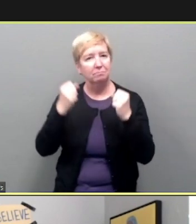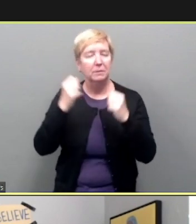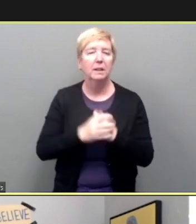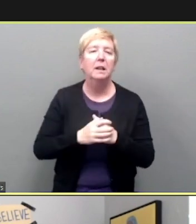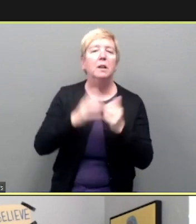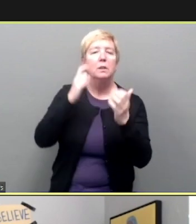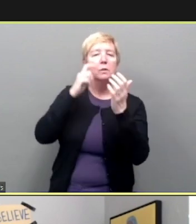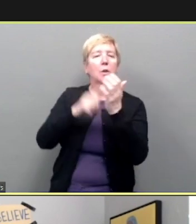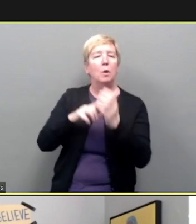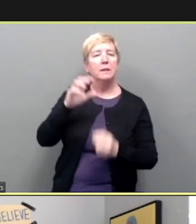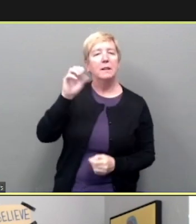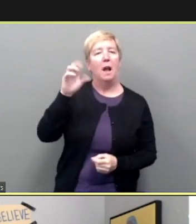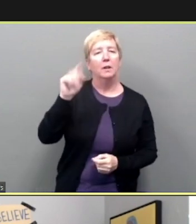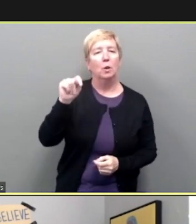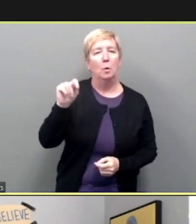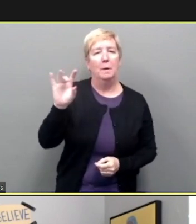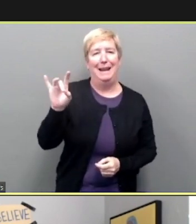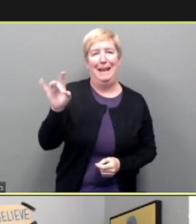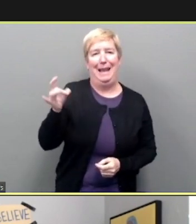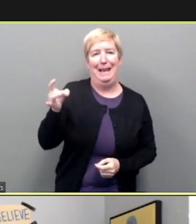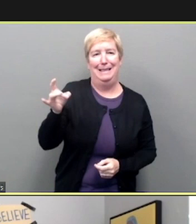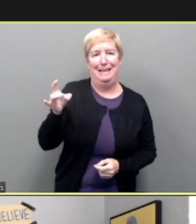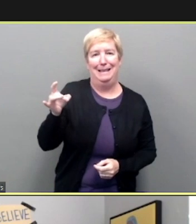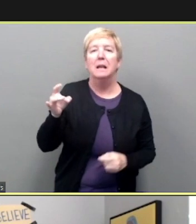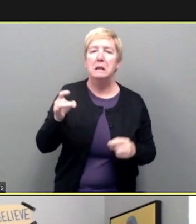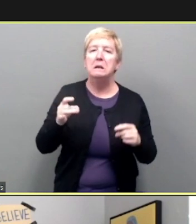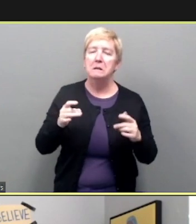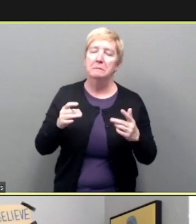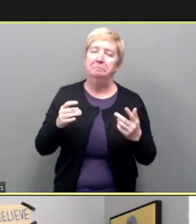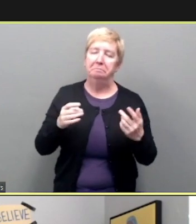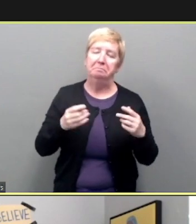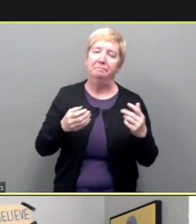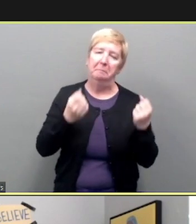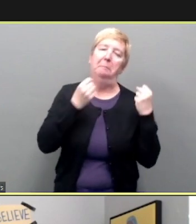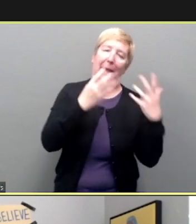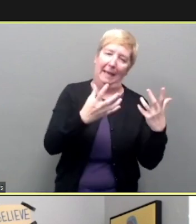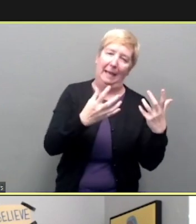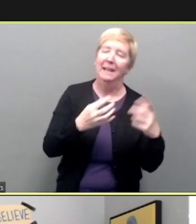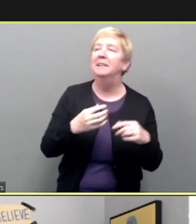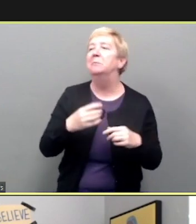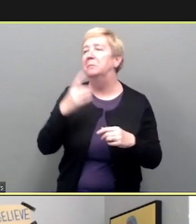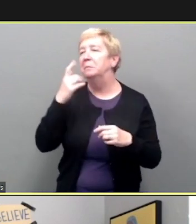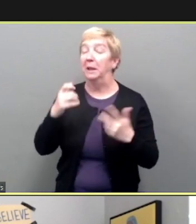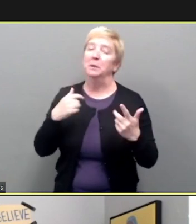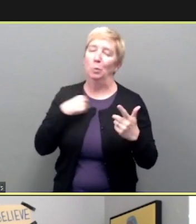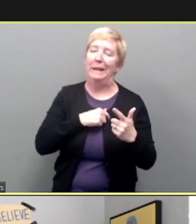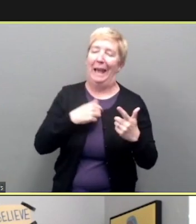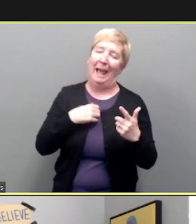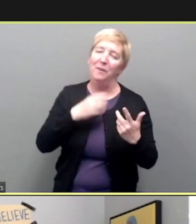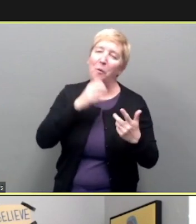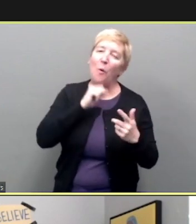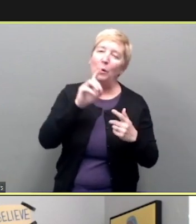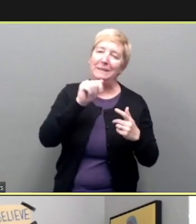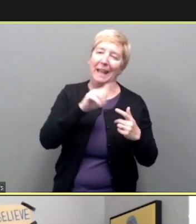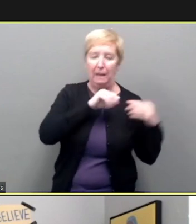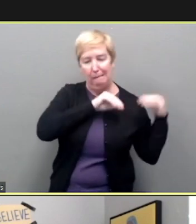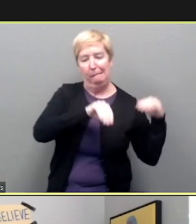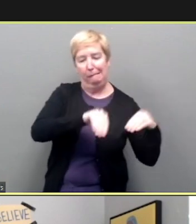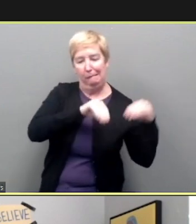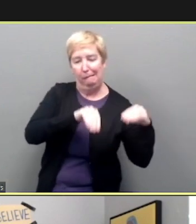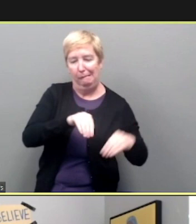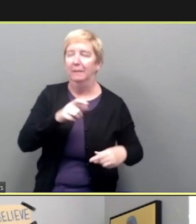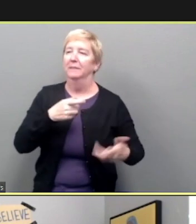October 8th, there was a higher percentage. That's just because we had a lot of extra data being put into our system. But yeah, it's